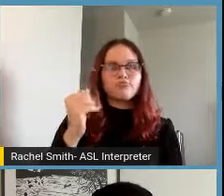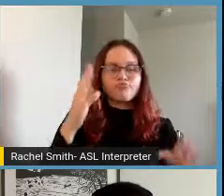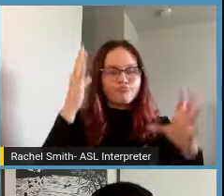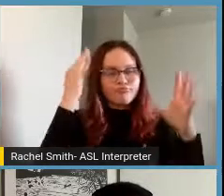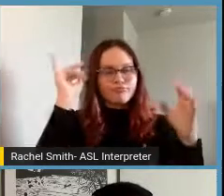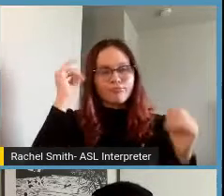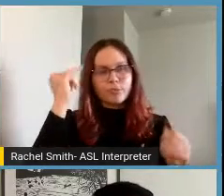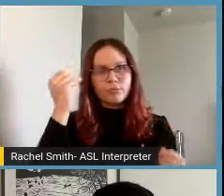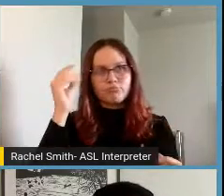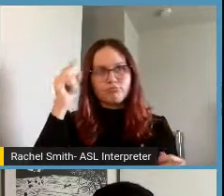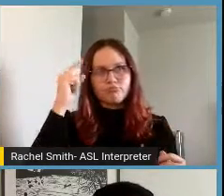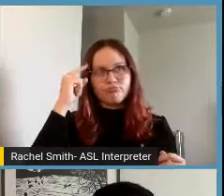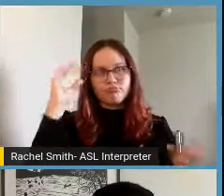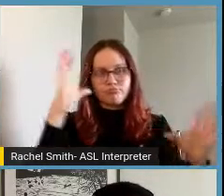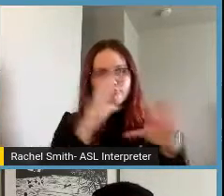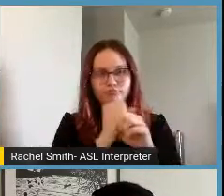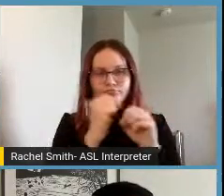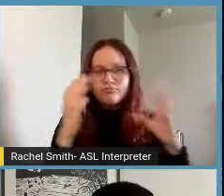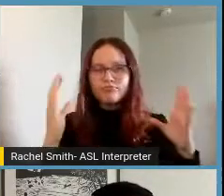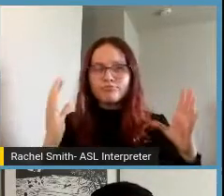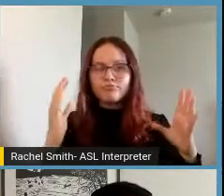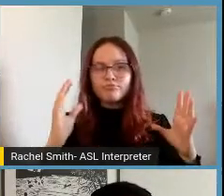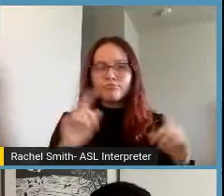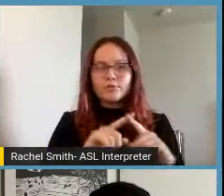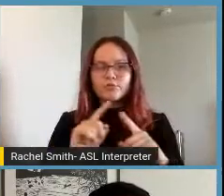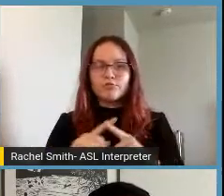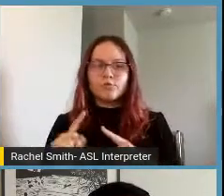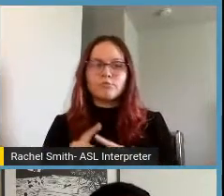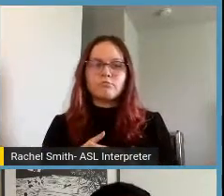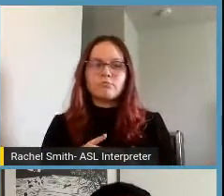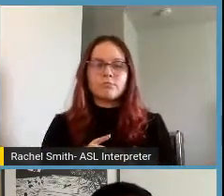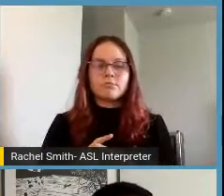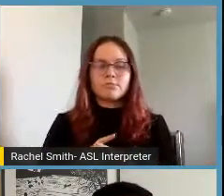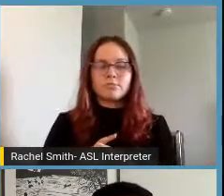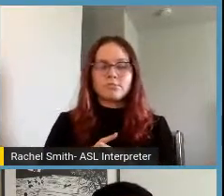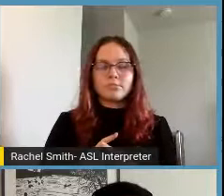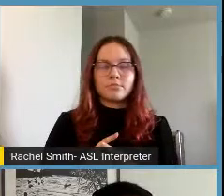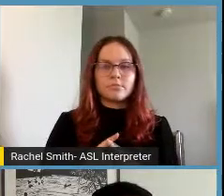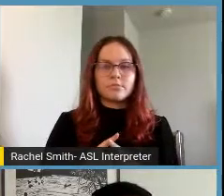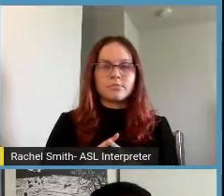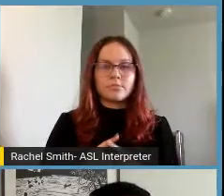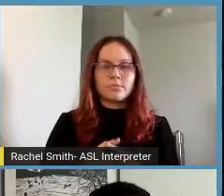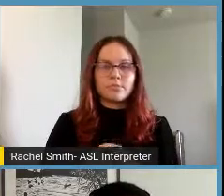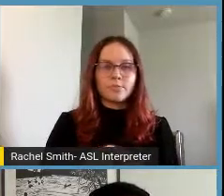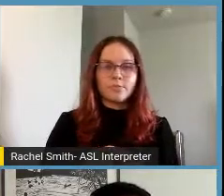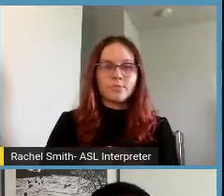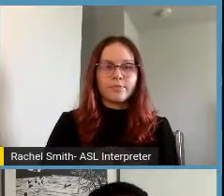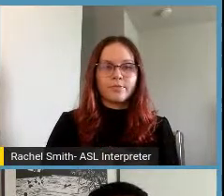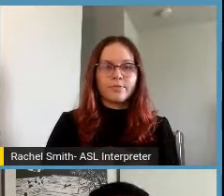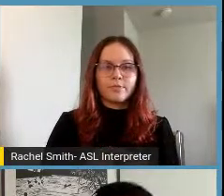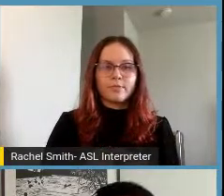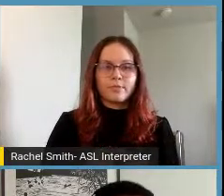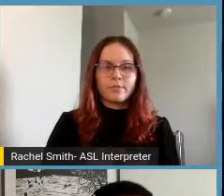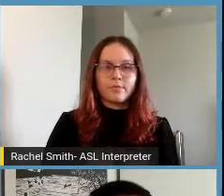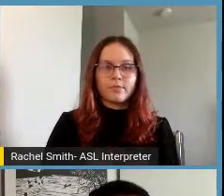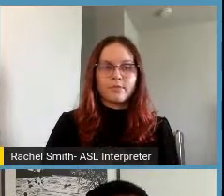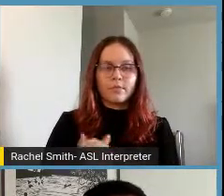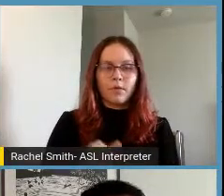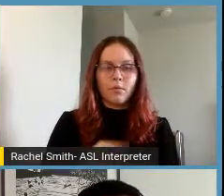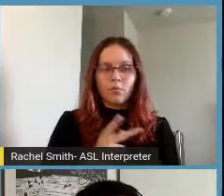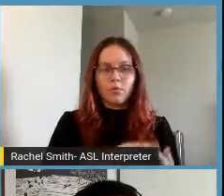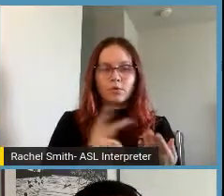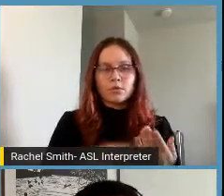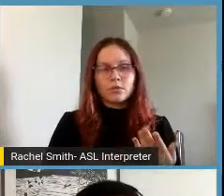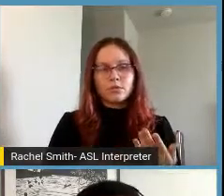struggling to figure out how they respond to the calls for cultural and structural change. And his call was a part of that. And of course, this radio project is really great